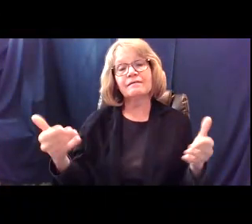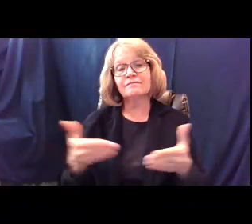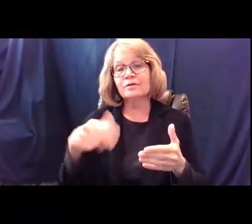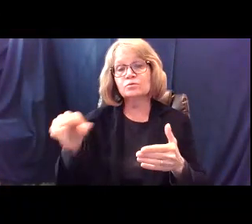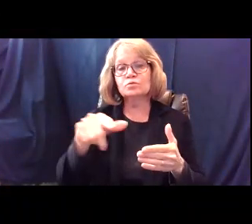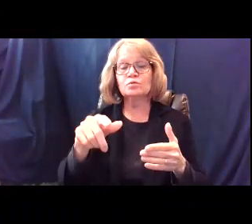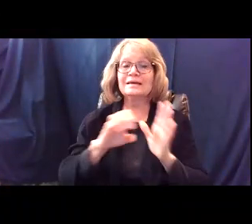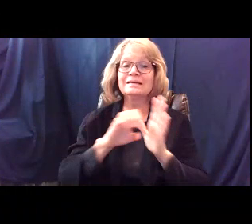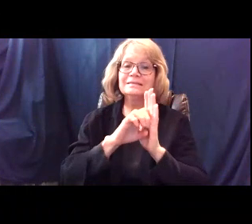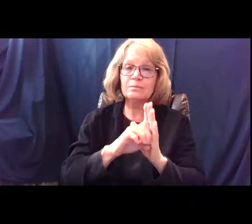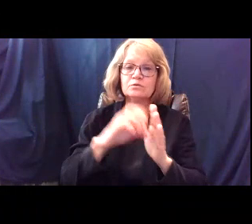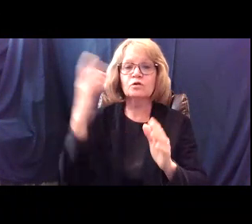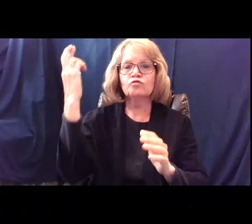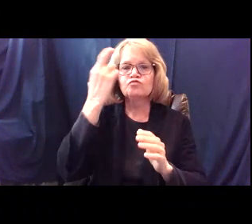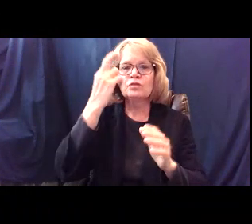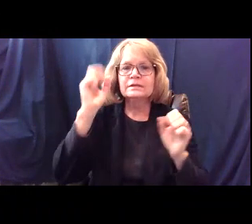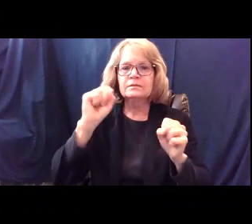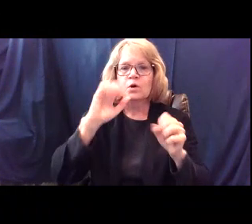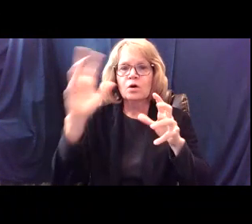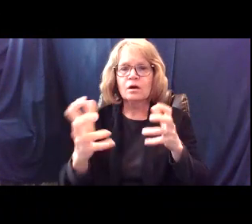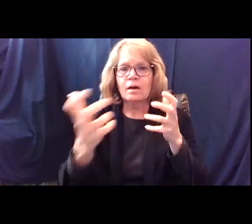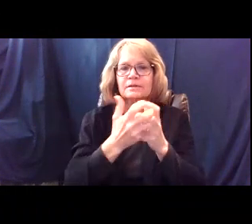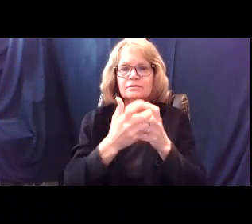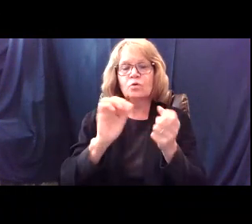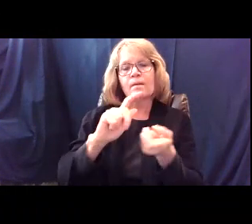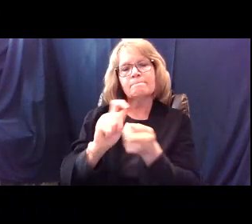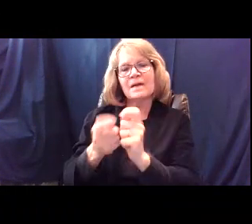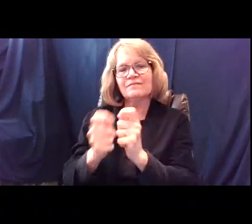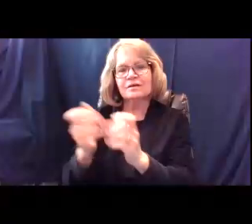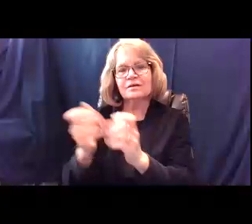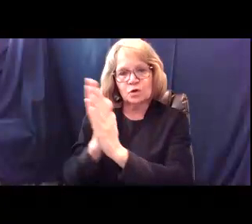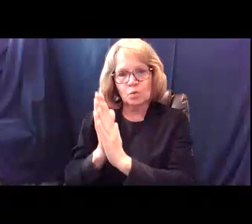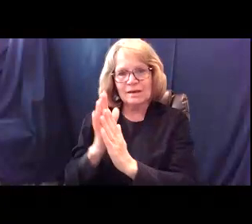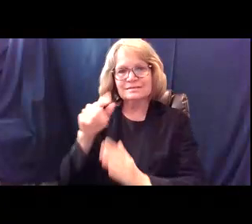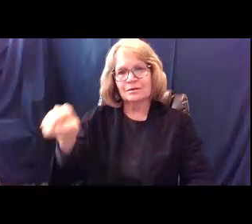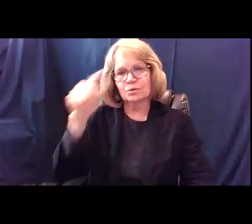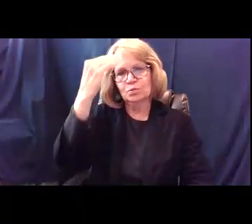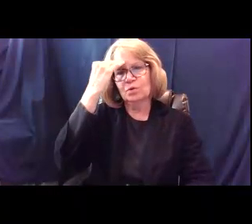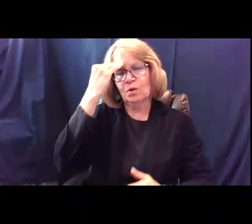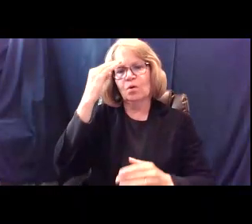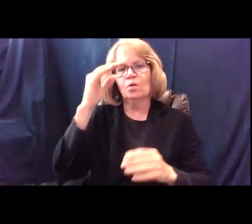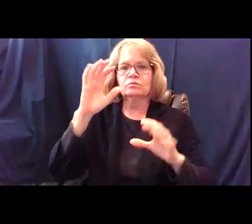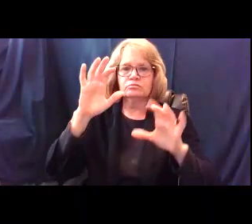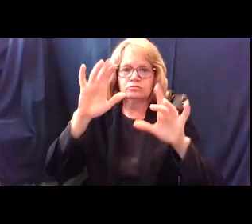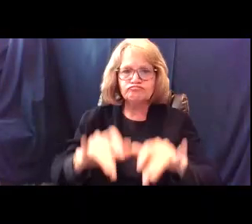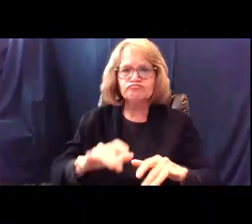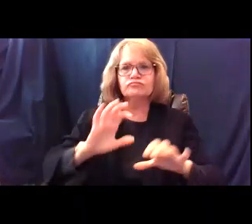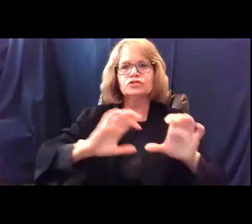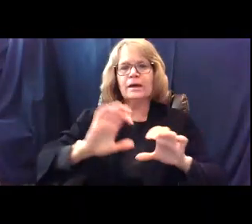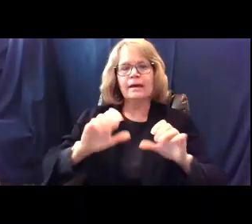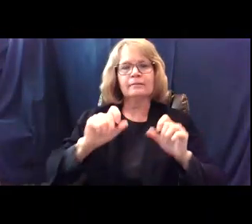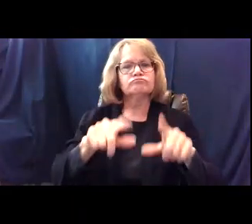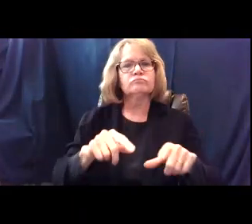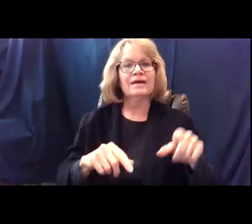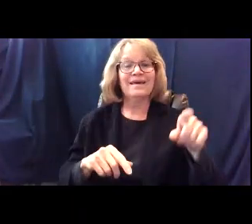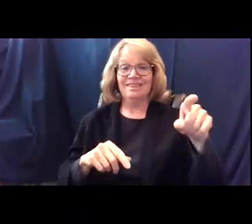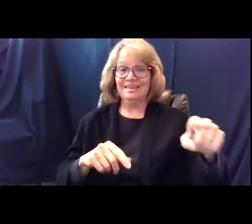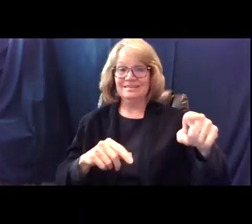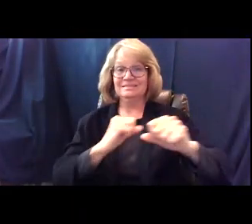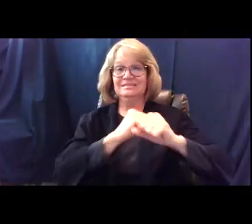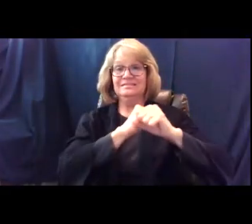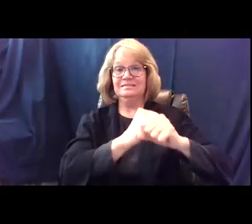of reasonable accommodation or modification requests that you might be aware of into the chat. So this protection is specific